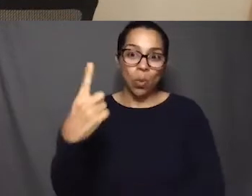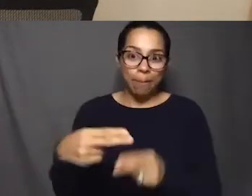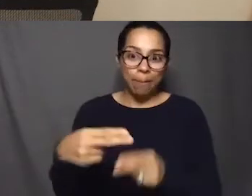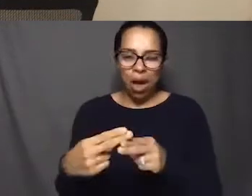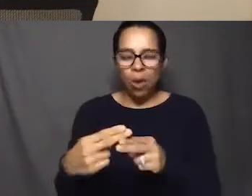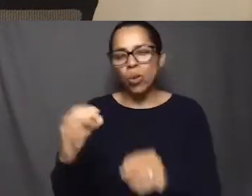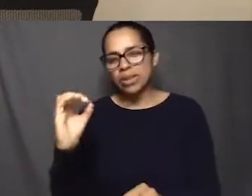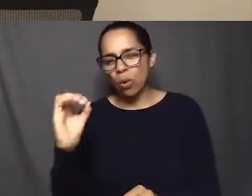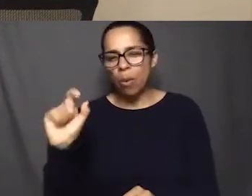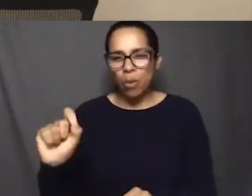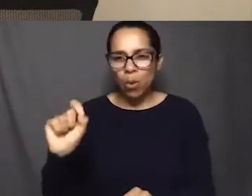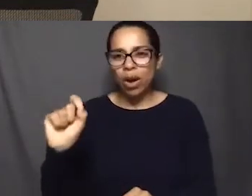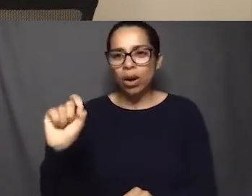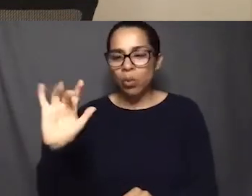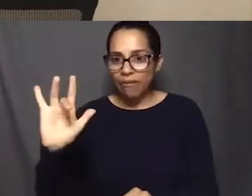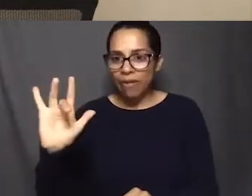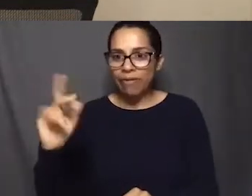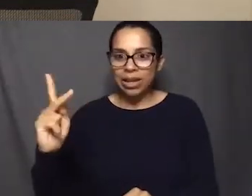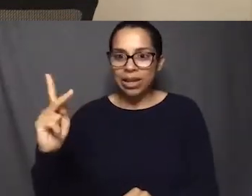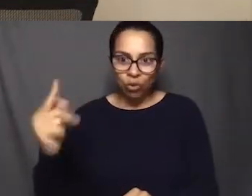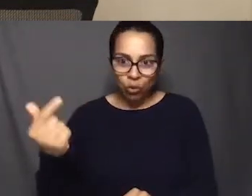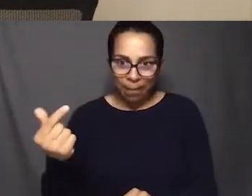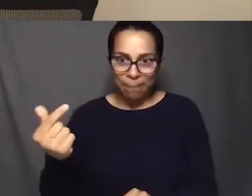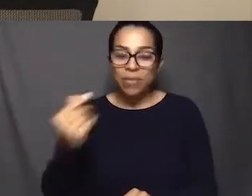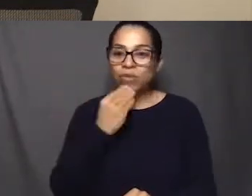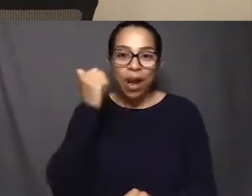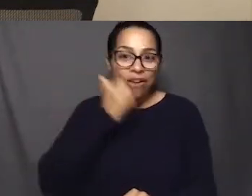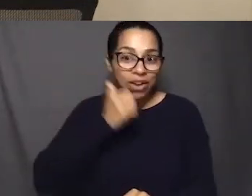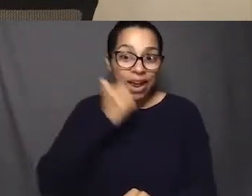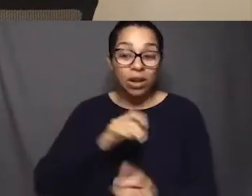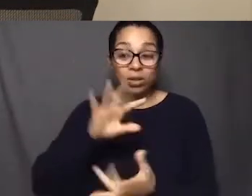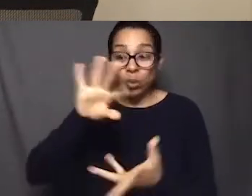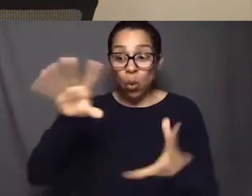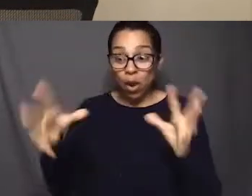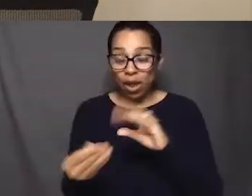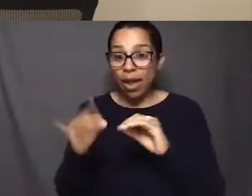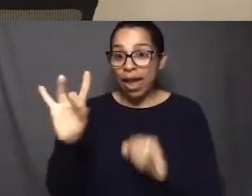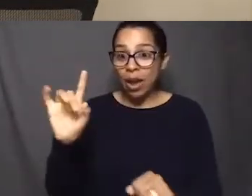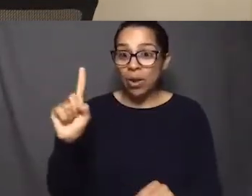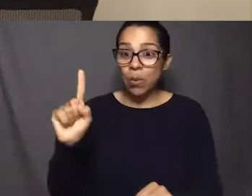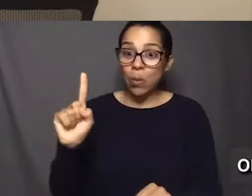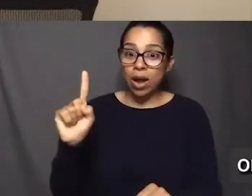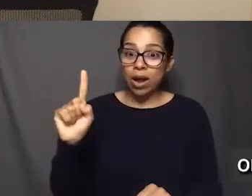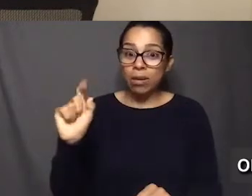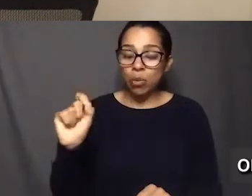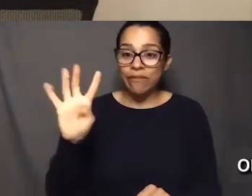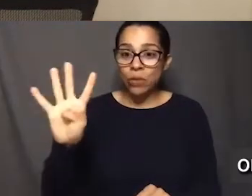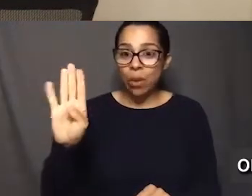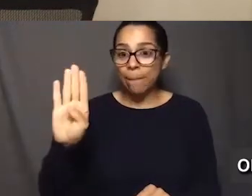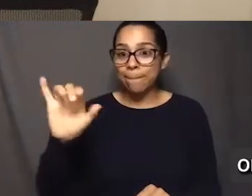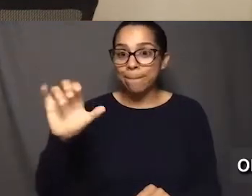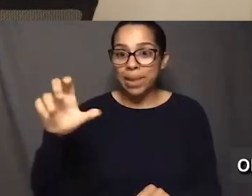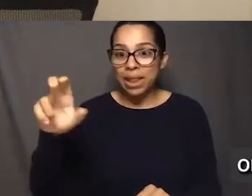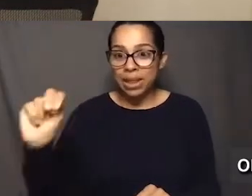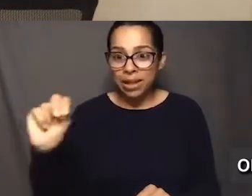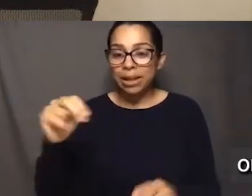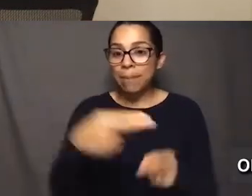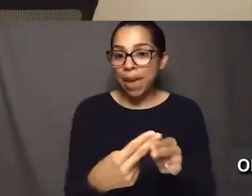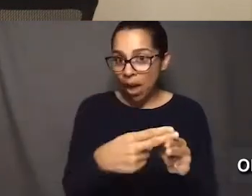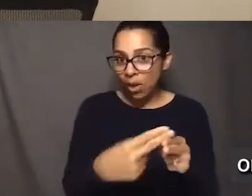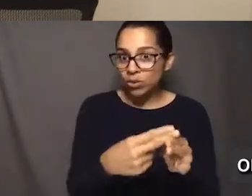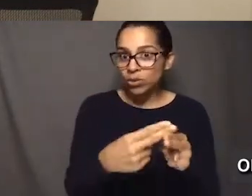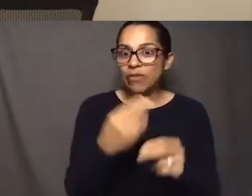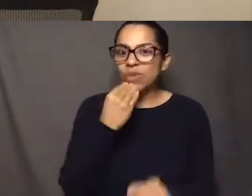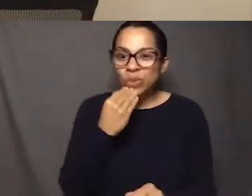0.5 kilograms, of food each day, totaling an average of 81.4 billion pounds, or 37 billion kilograms, of